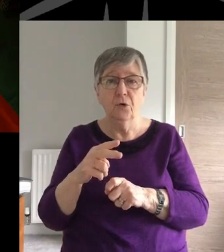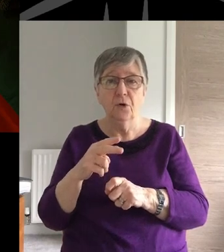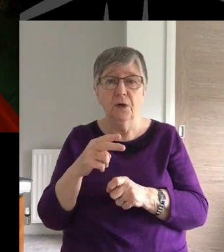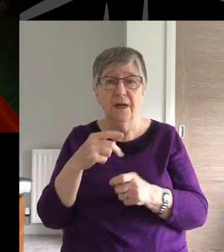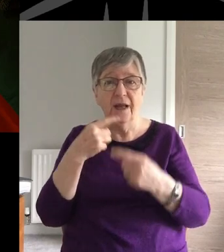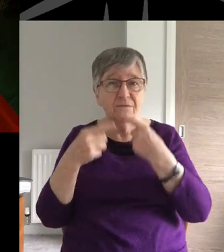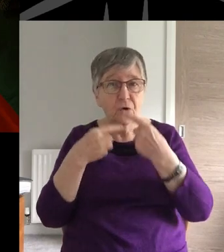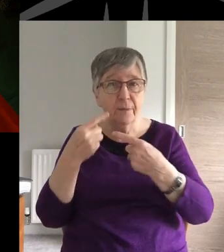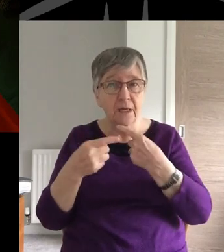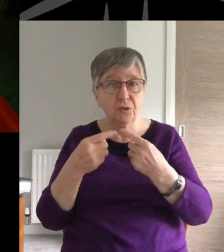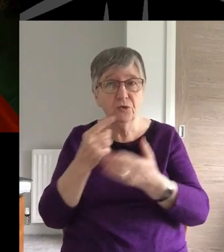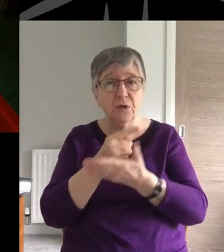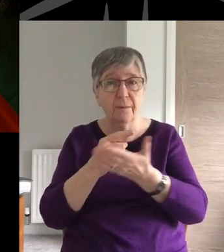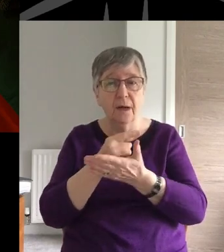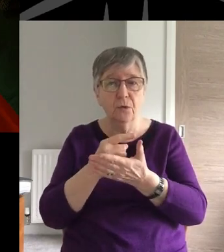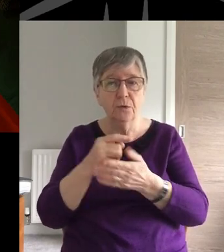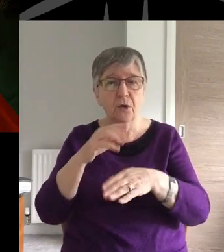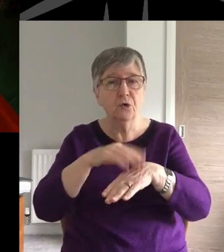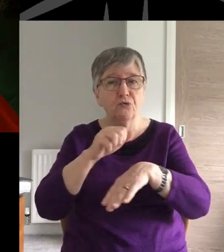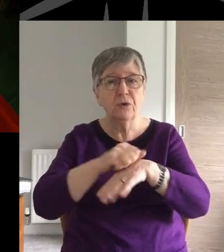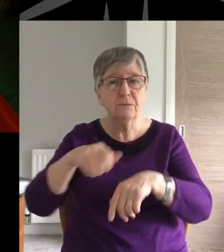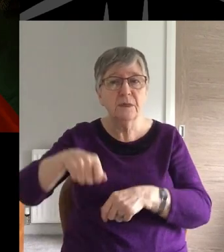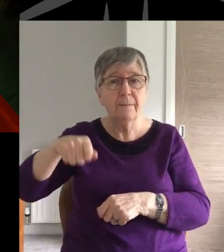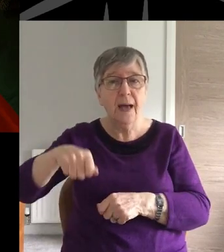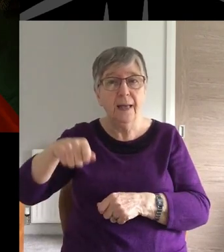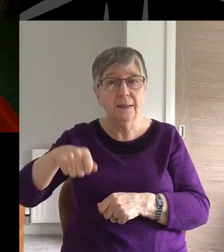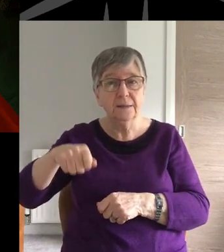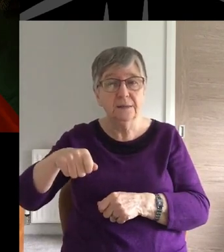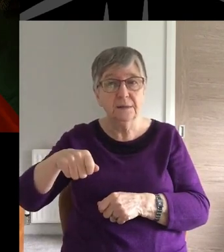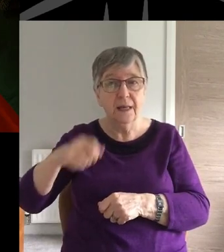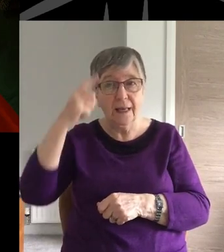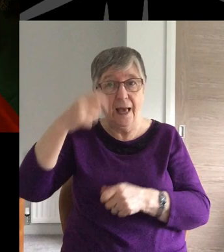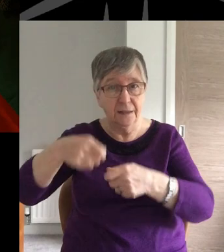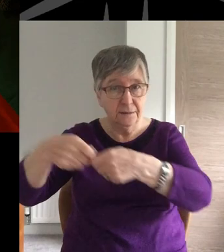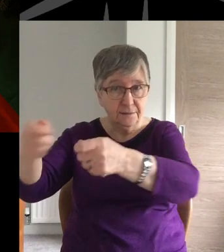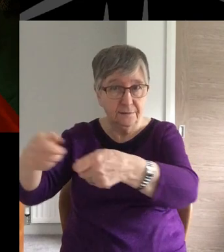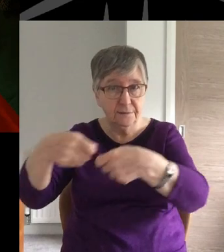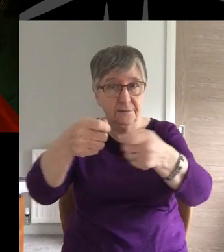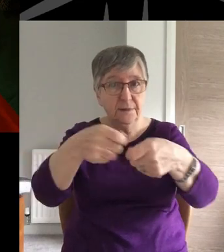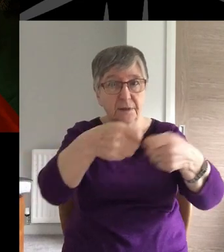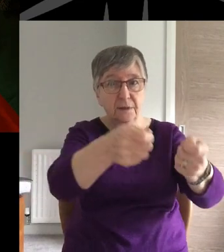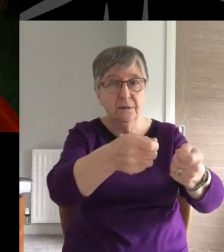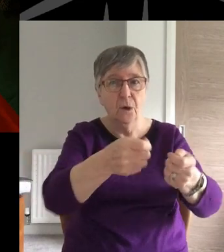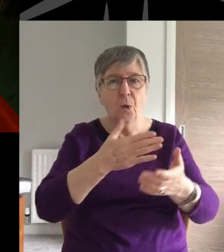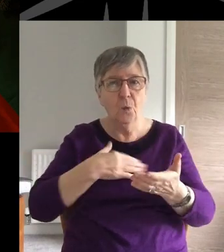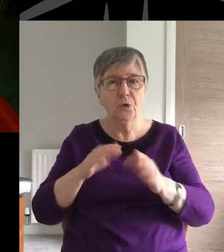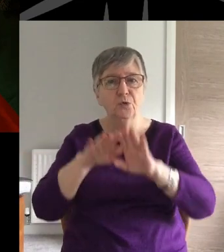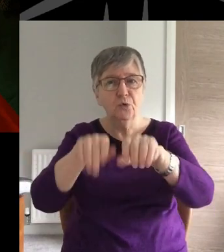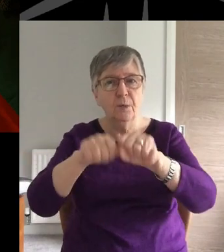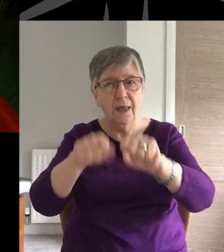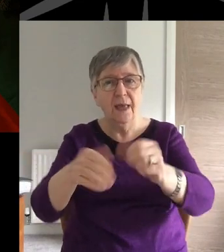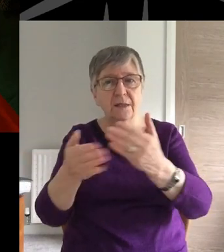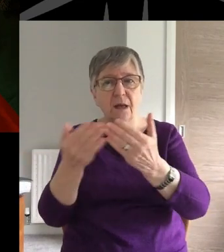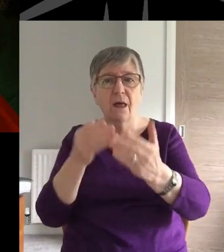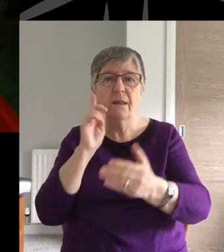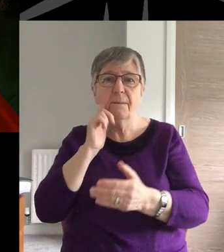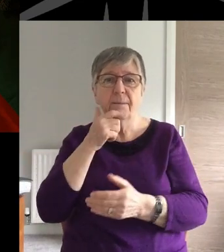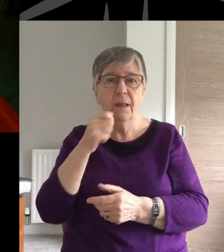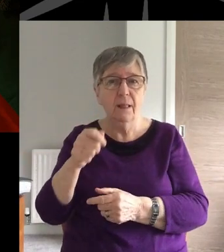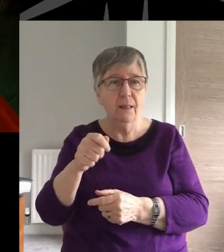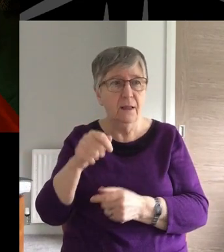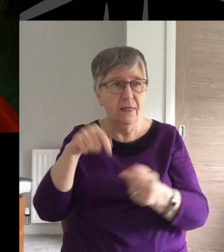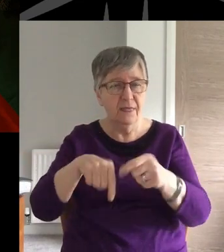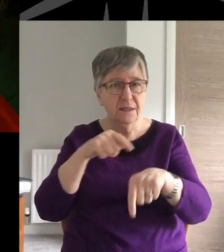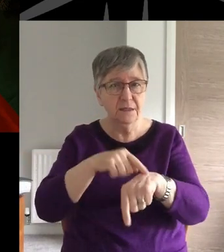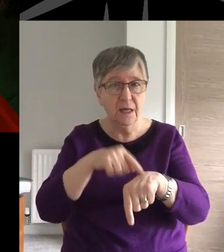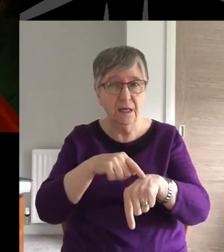information about who some of our Christmas bags can be delivered to. We've said that we're wanting to bless folks with a gift this Christmas. It's got